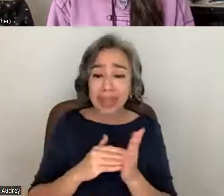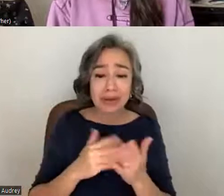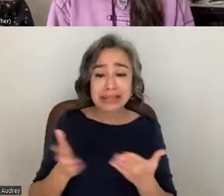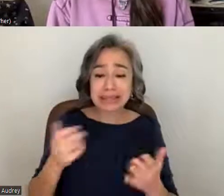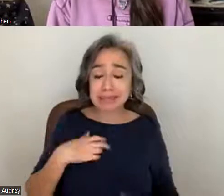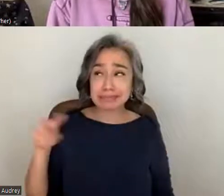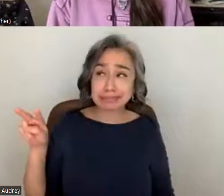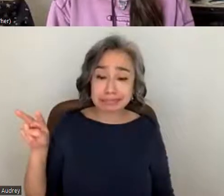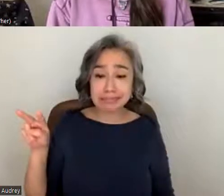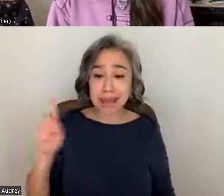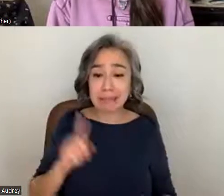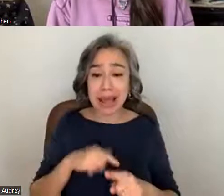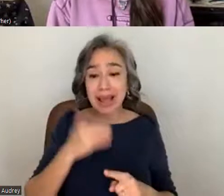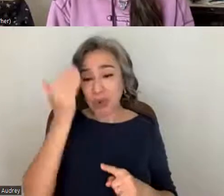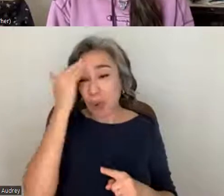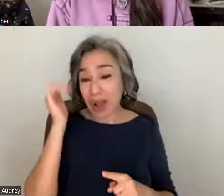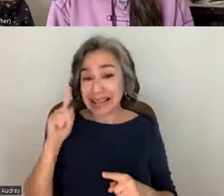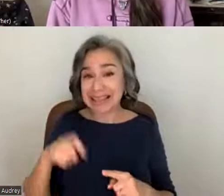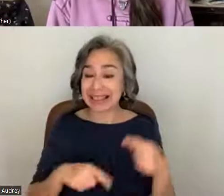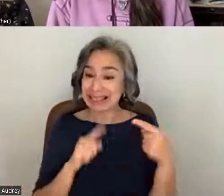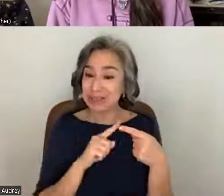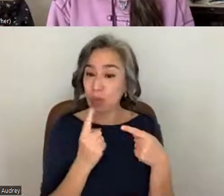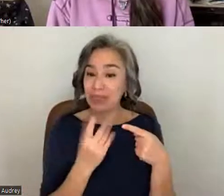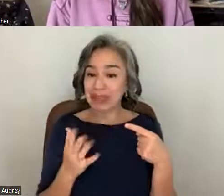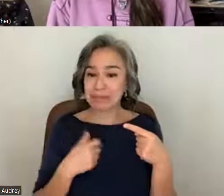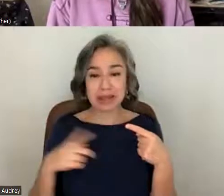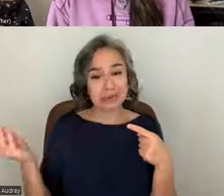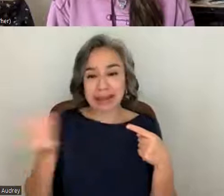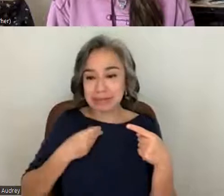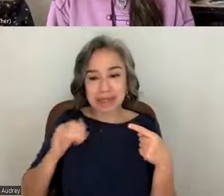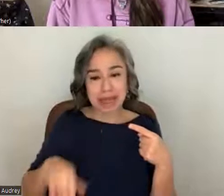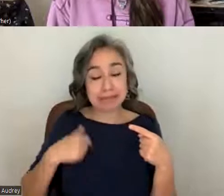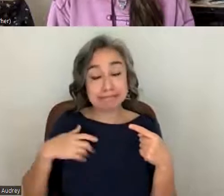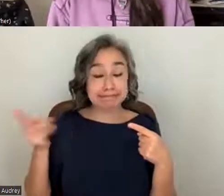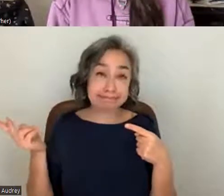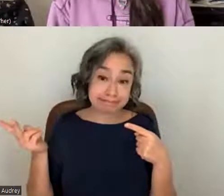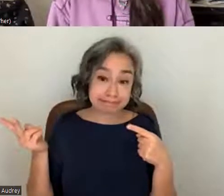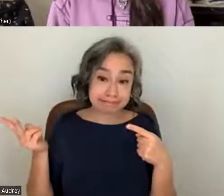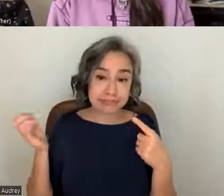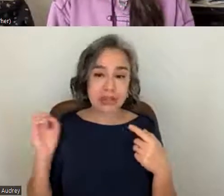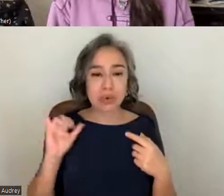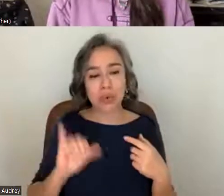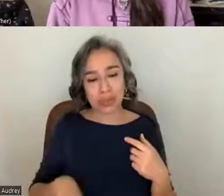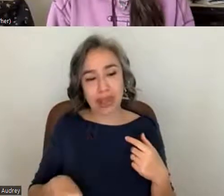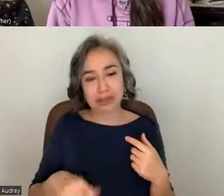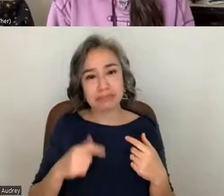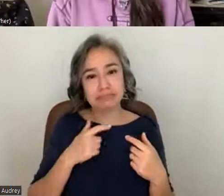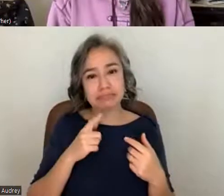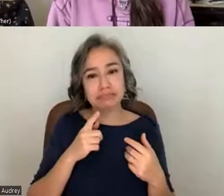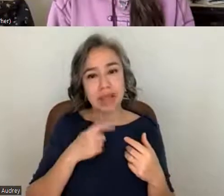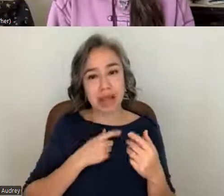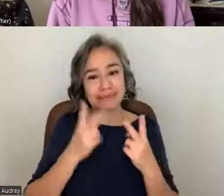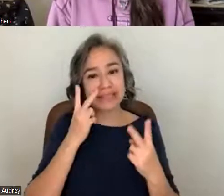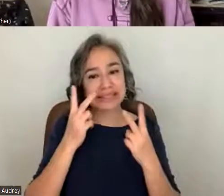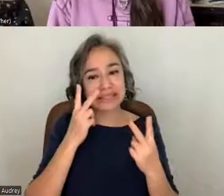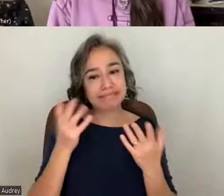the one thing that I know I actually needed. And that is what I have that's what I have observed. And it can be